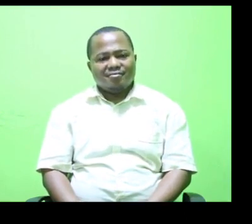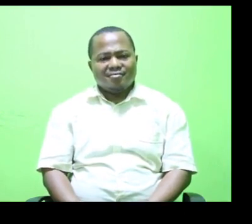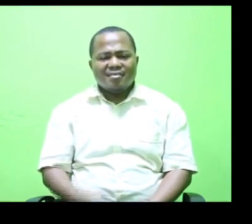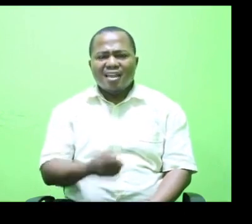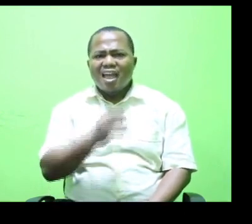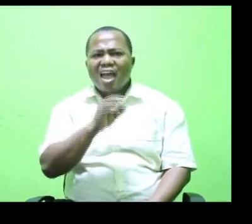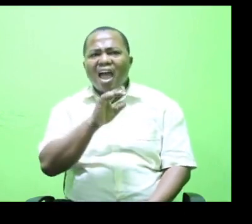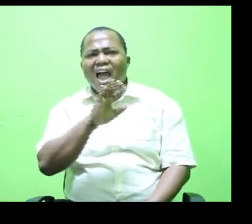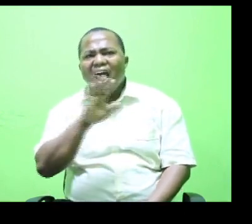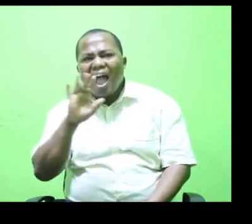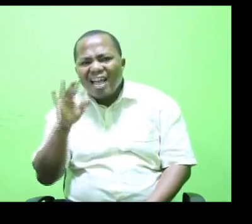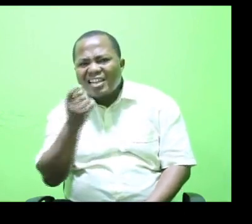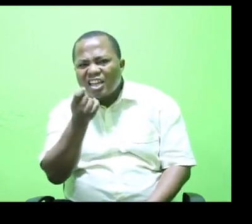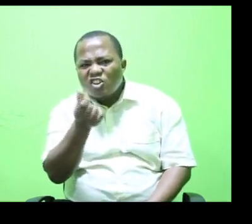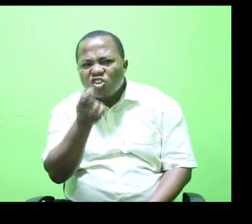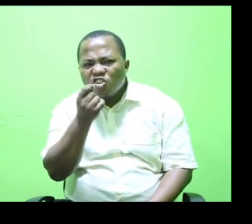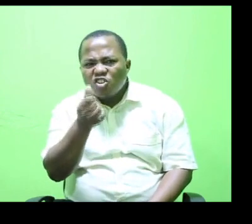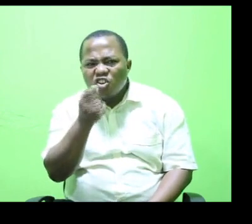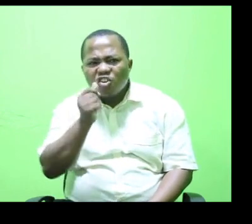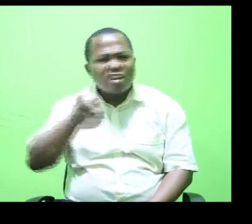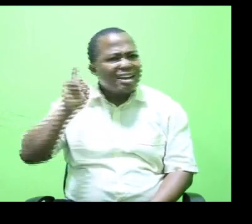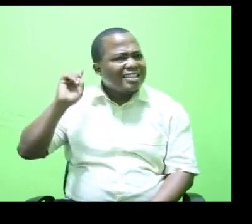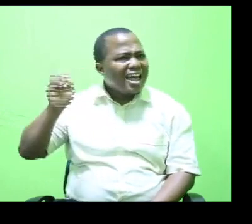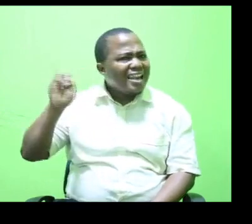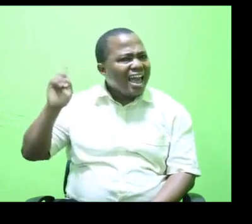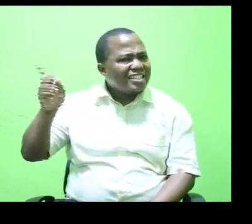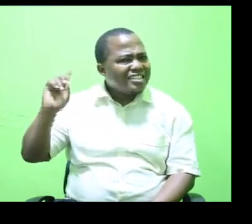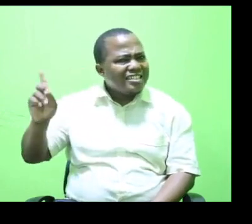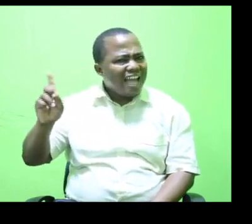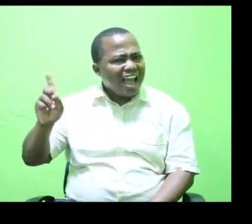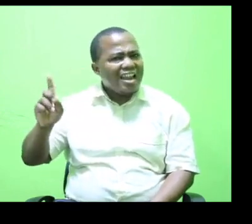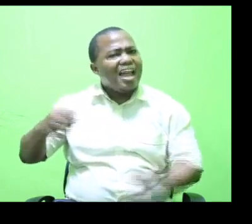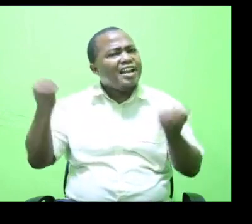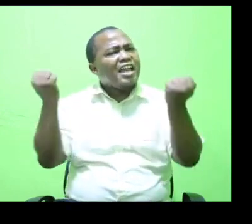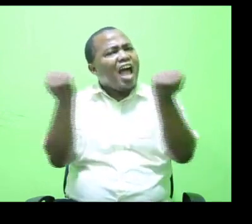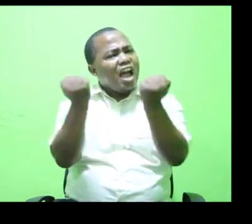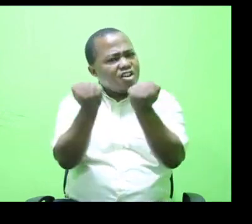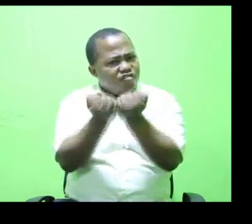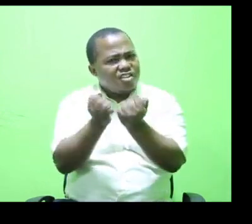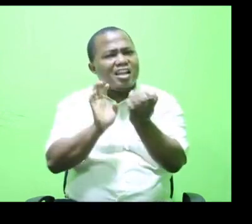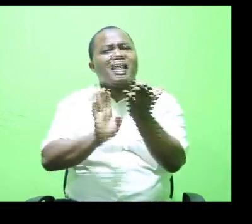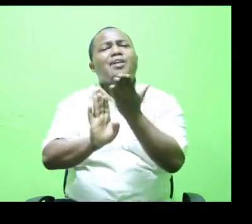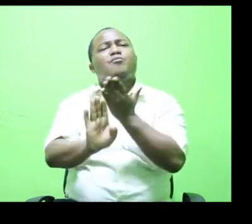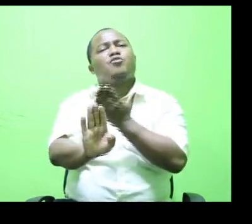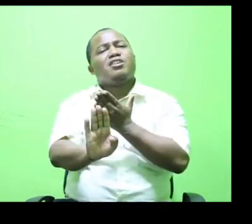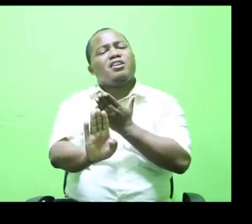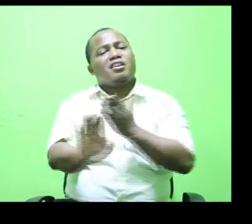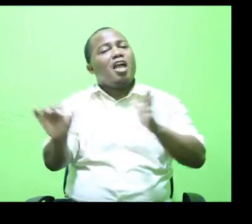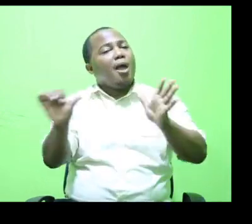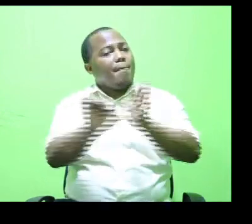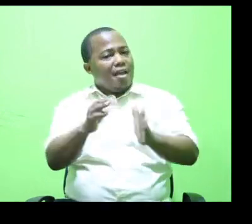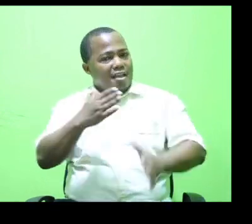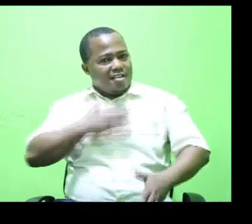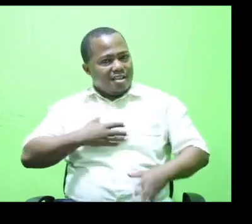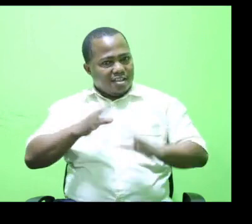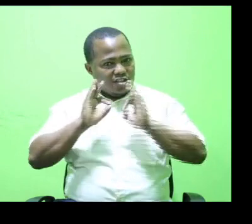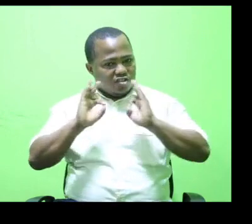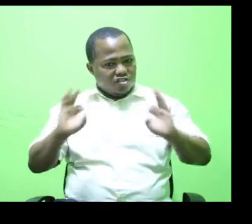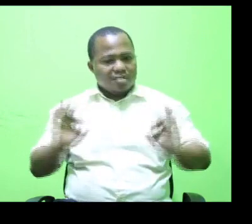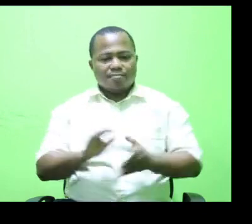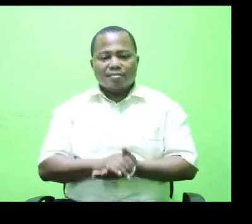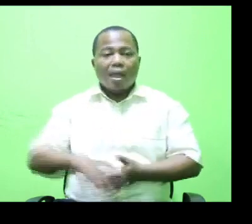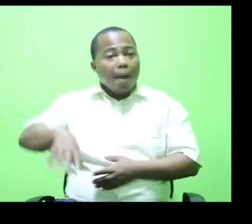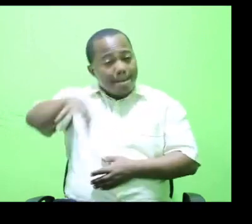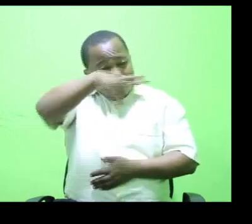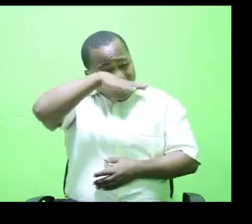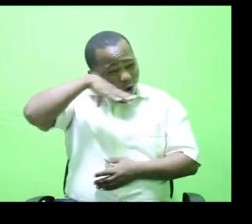Subtypes of natural and artificial immunity. My dear students,